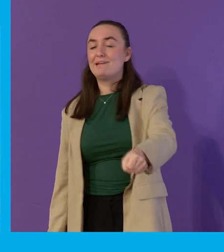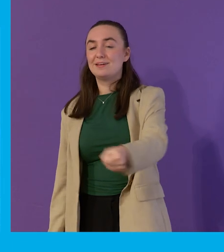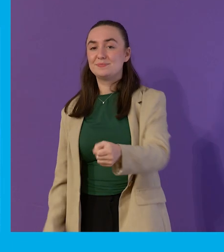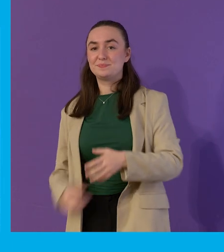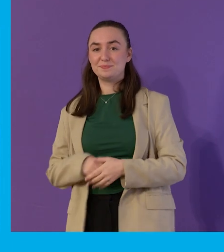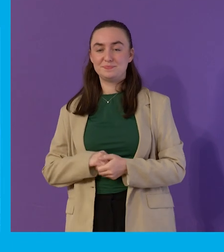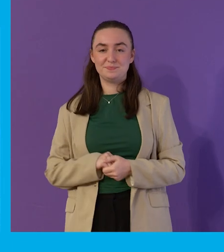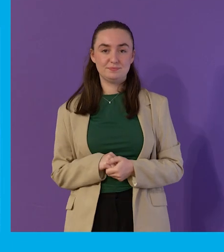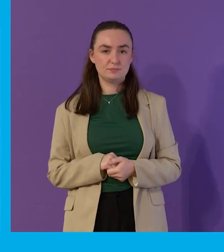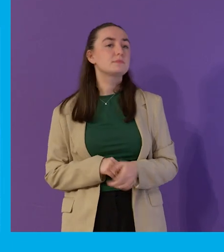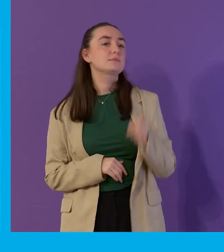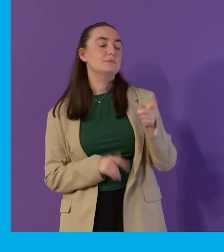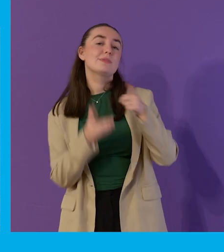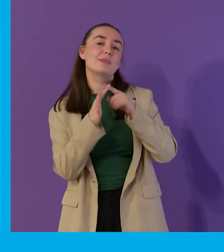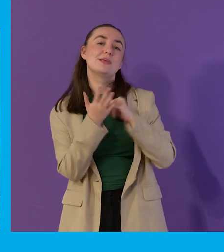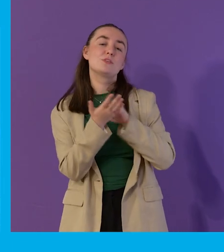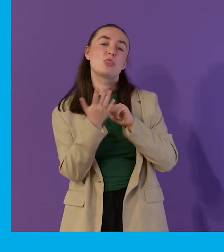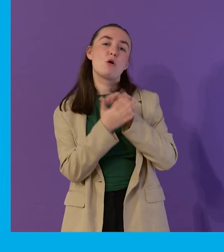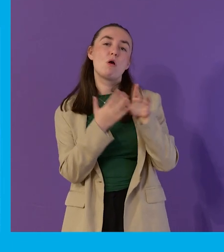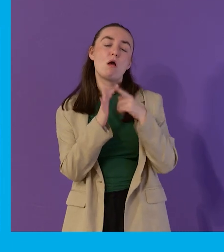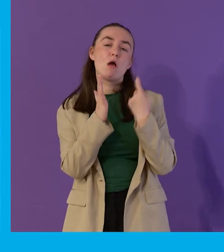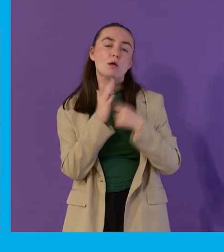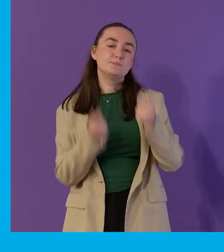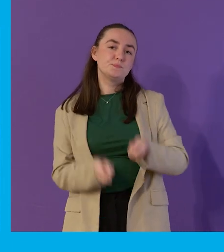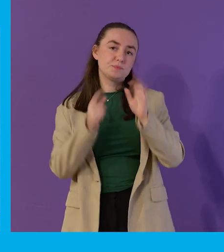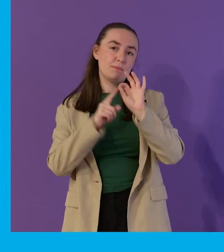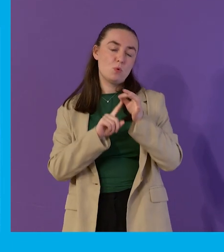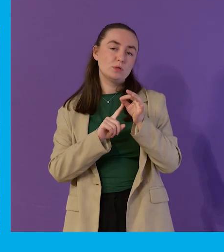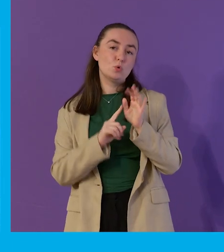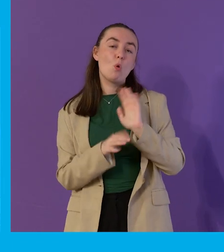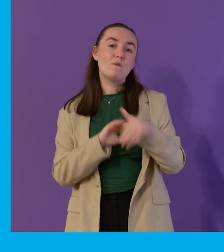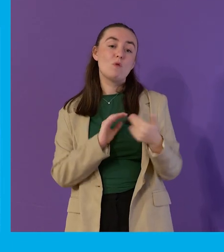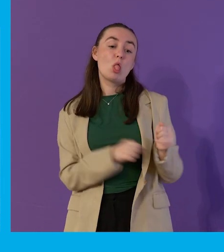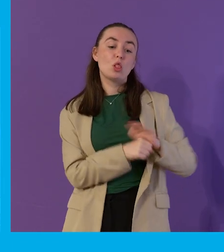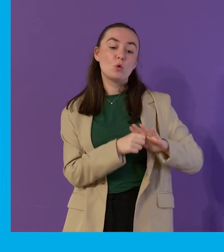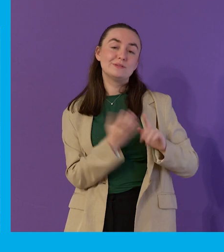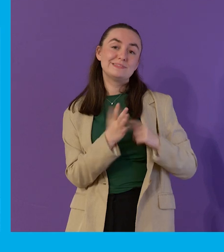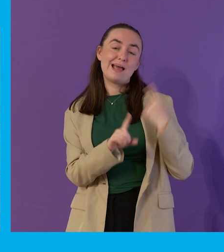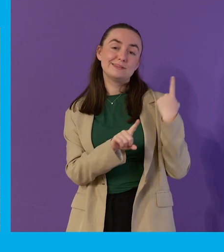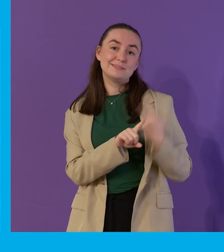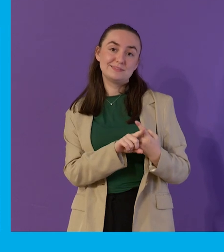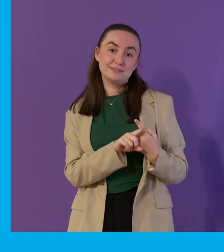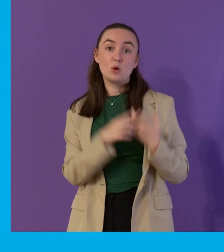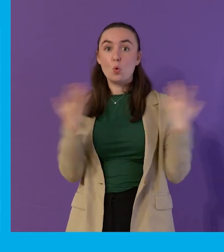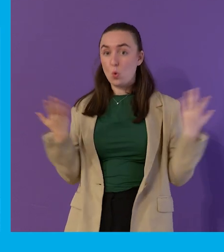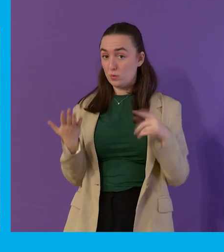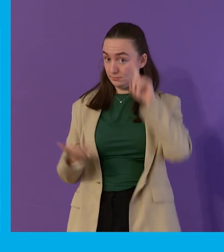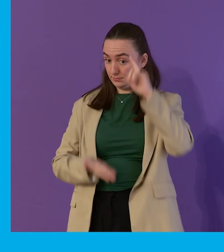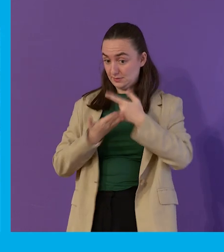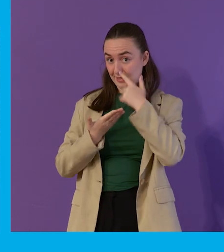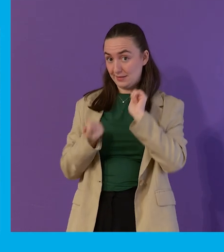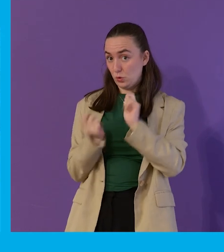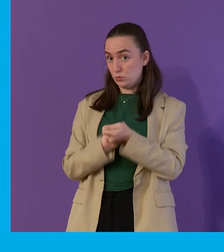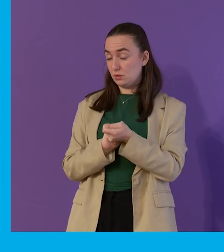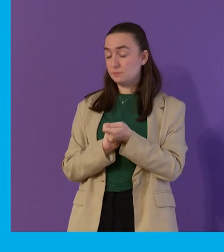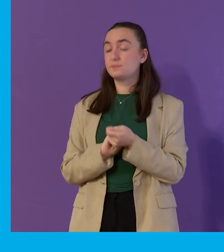Esther Robertson made the point about a local tax levy or discretion to alter it. Given